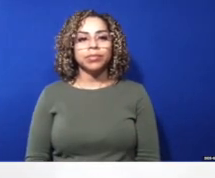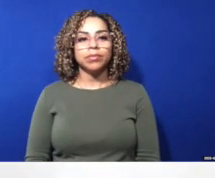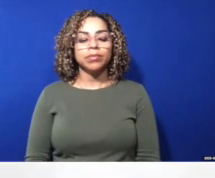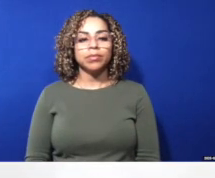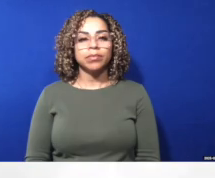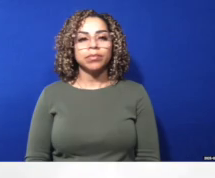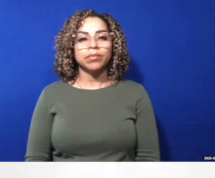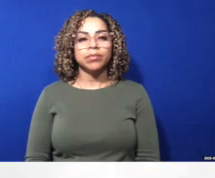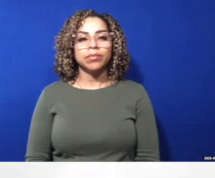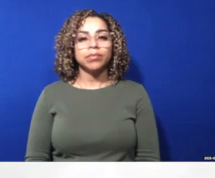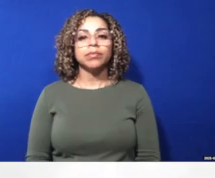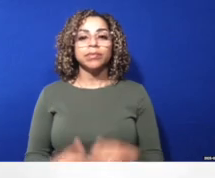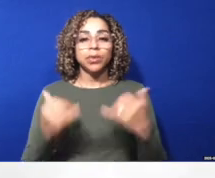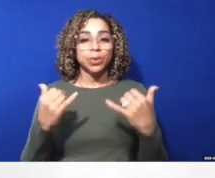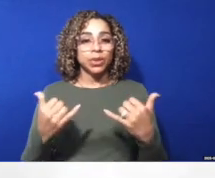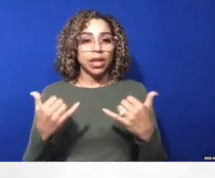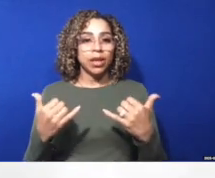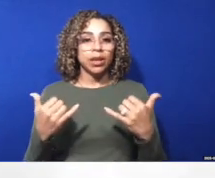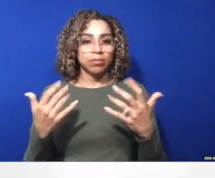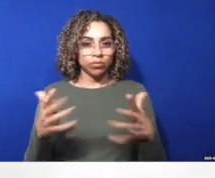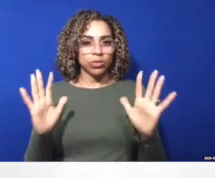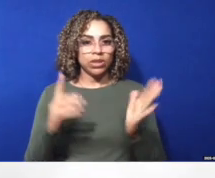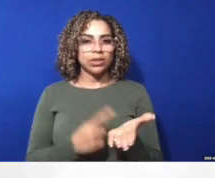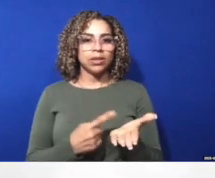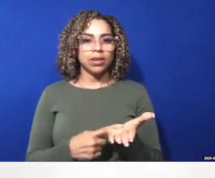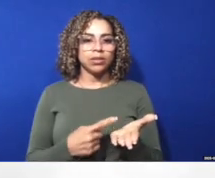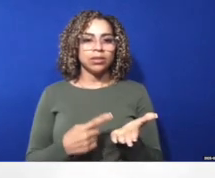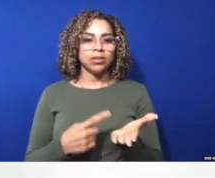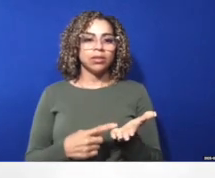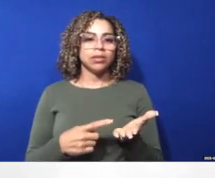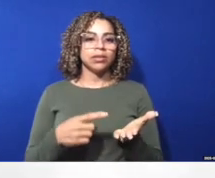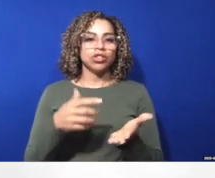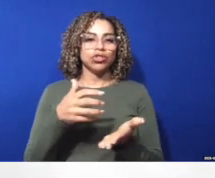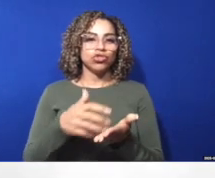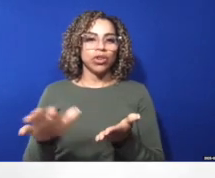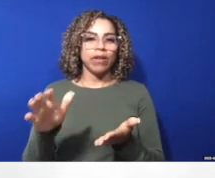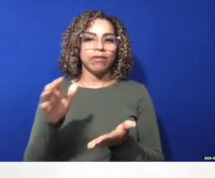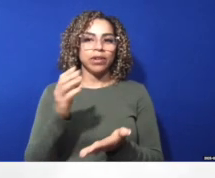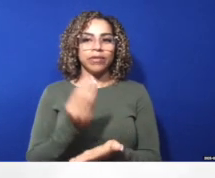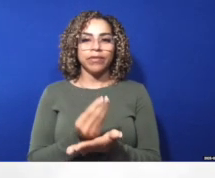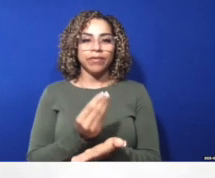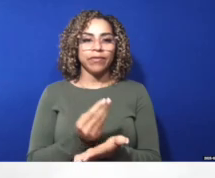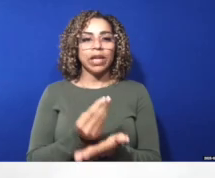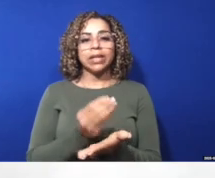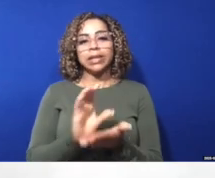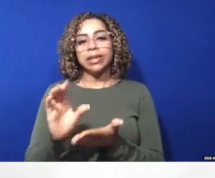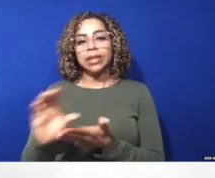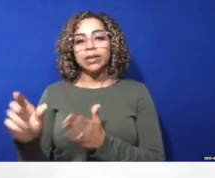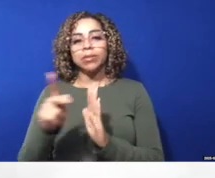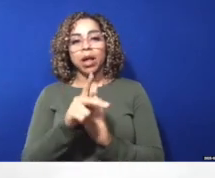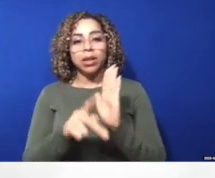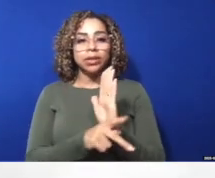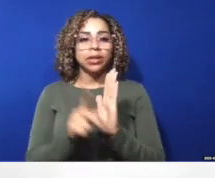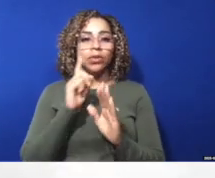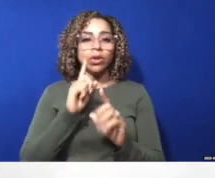So today we discussed the draft funding and policy for various incentive projects to be